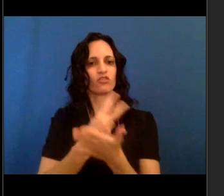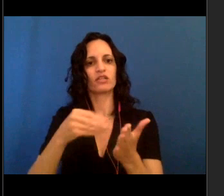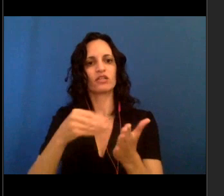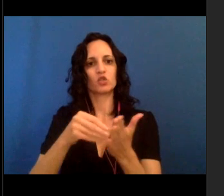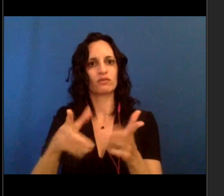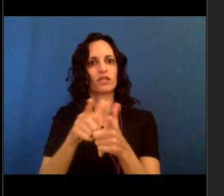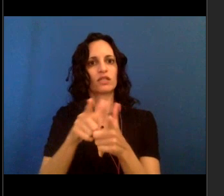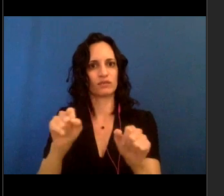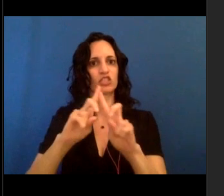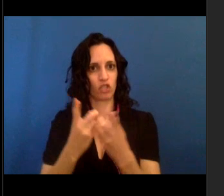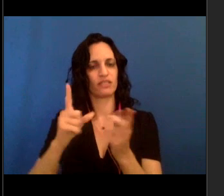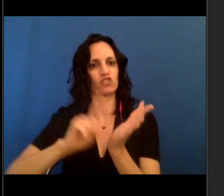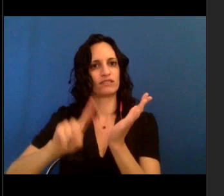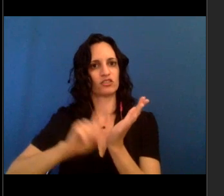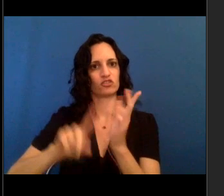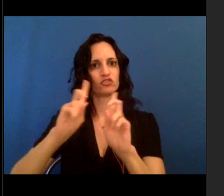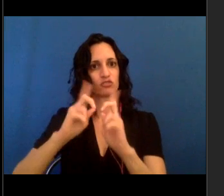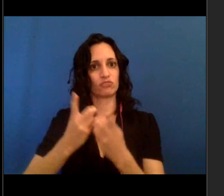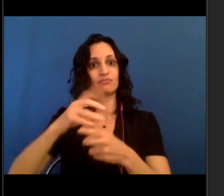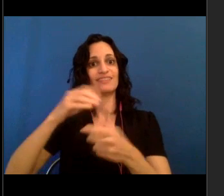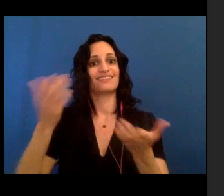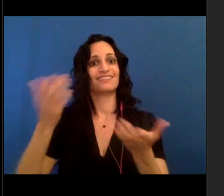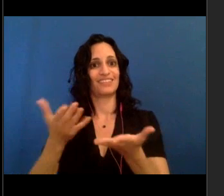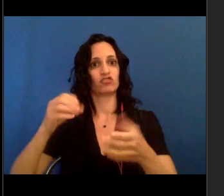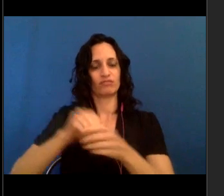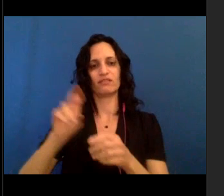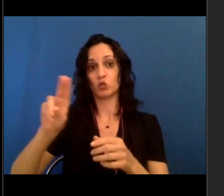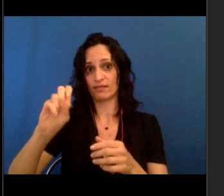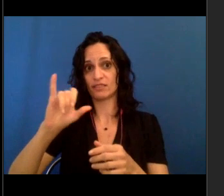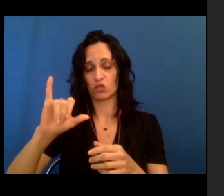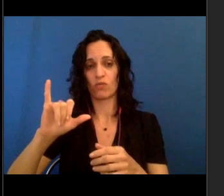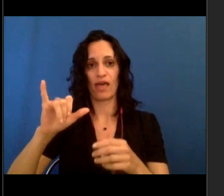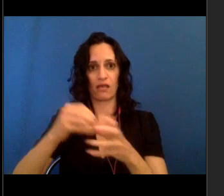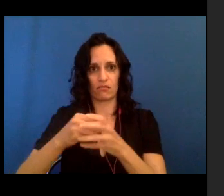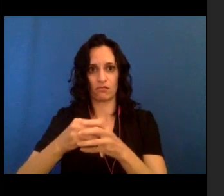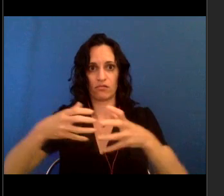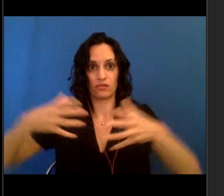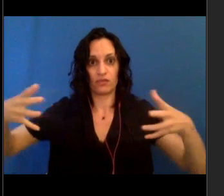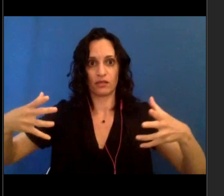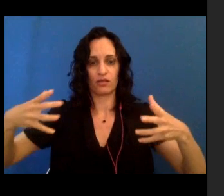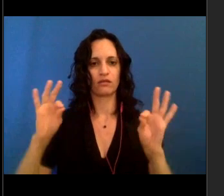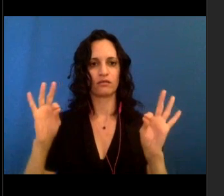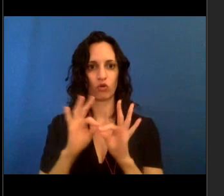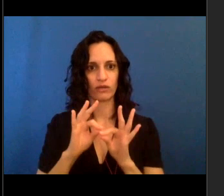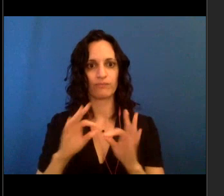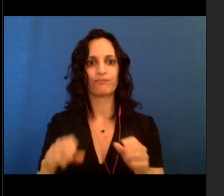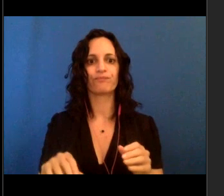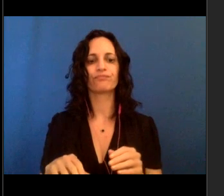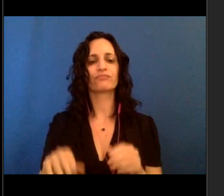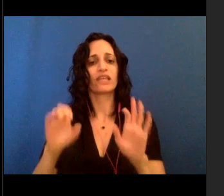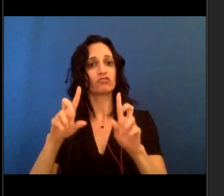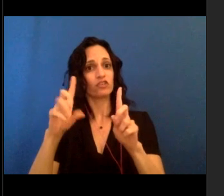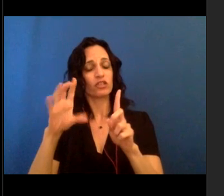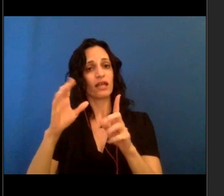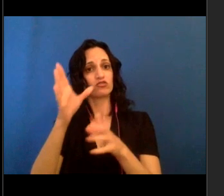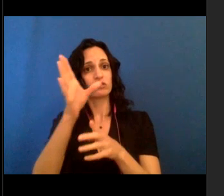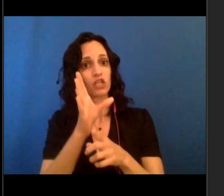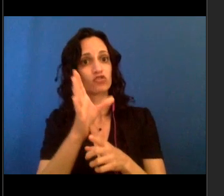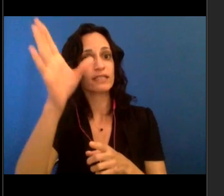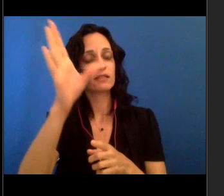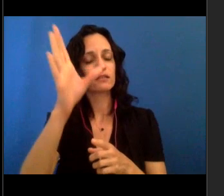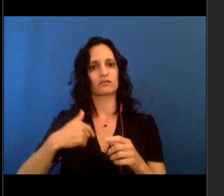research university in the US, so all of that context is very important. And as far as my educational trajectory, I'm the first person in my family to